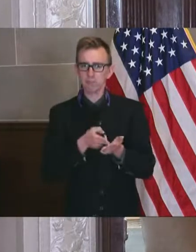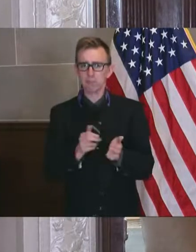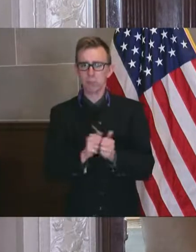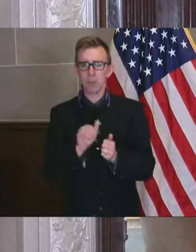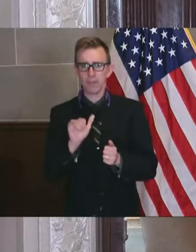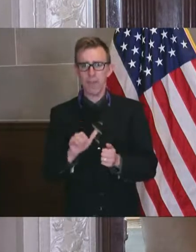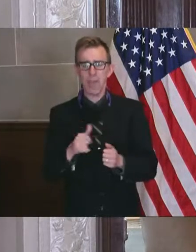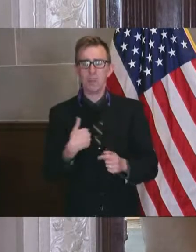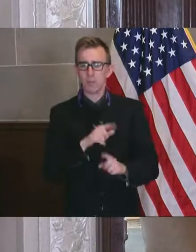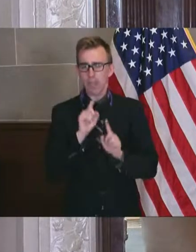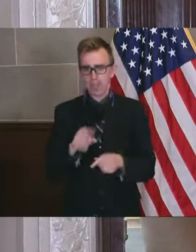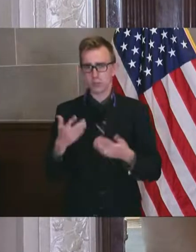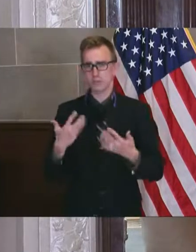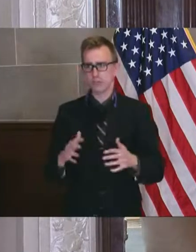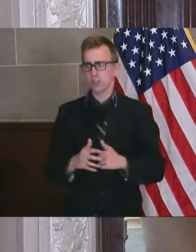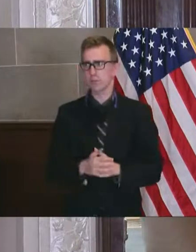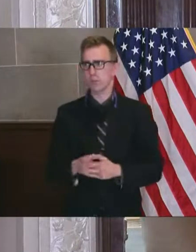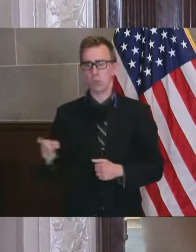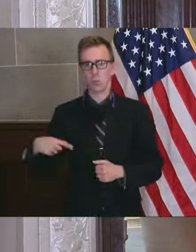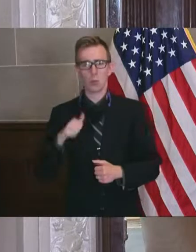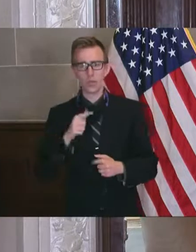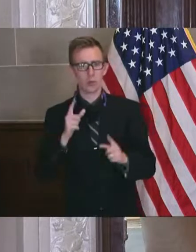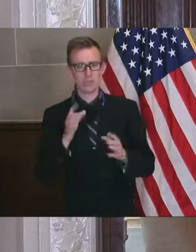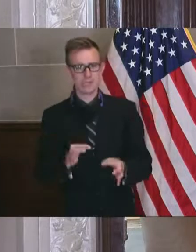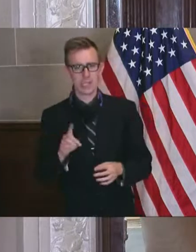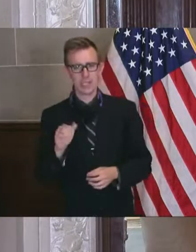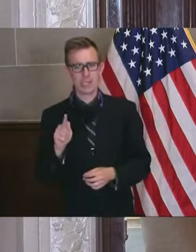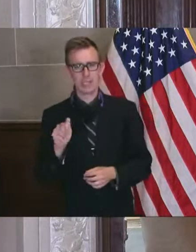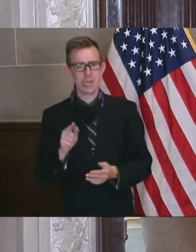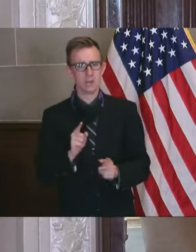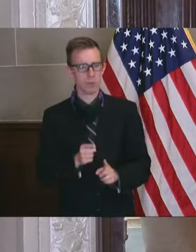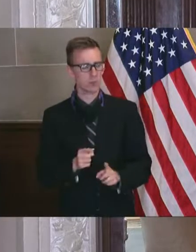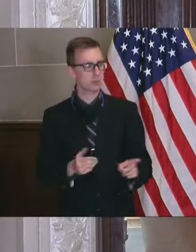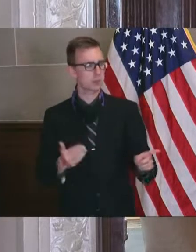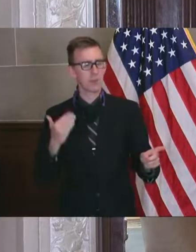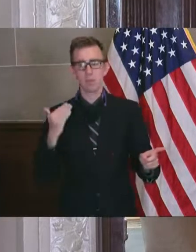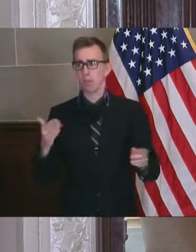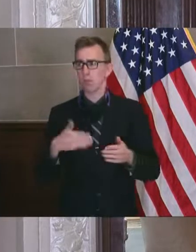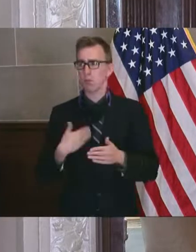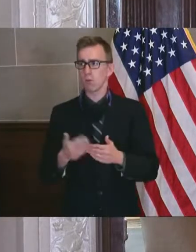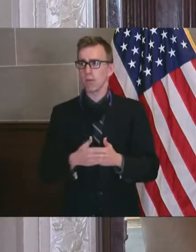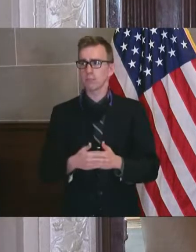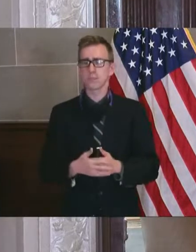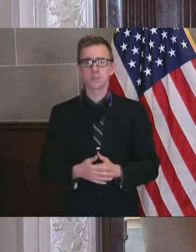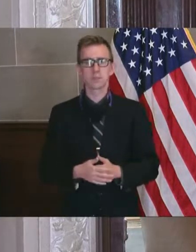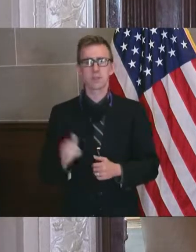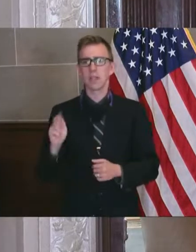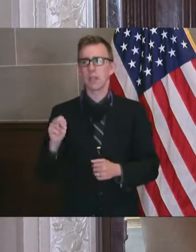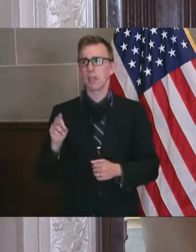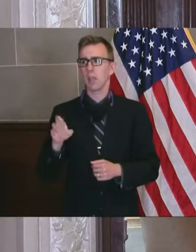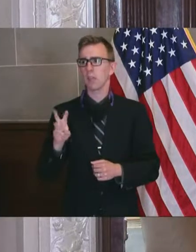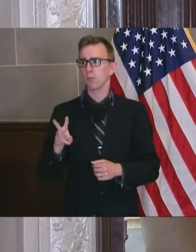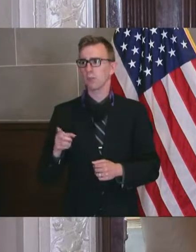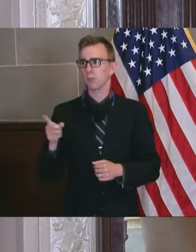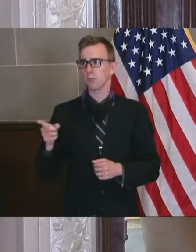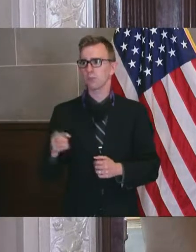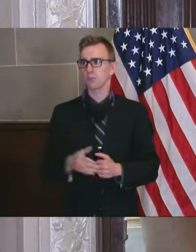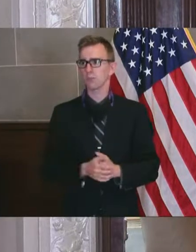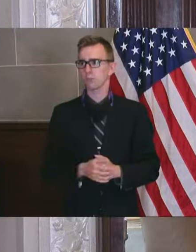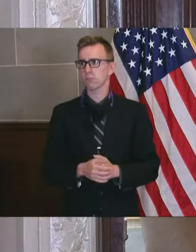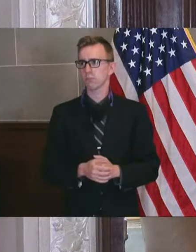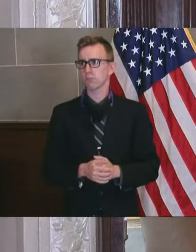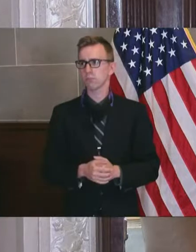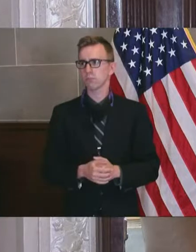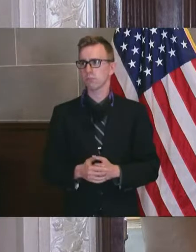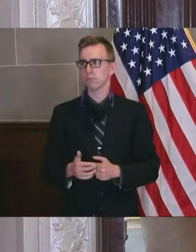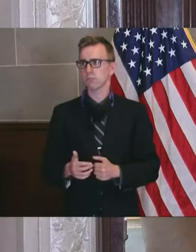so I've answered that question. Thank you. Next question. Which are the data points. Thank you, Crystal. Next. We- Andrew, do you have a question? I do. Okay, go